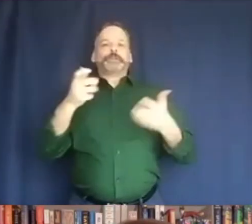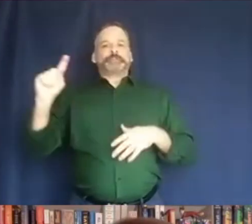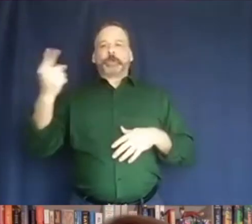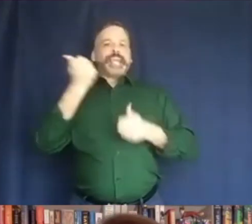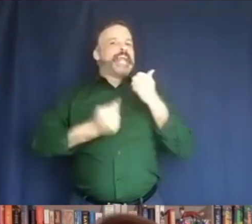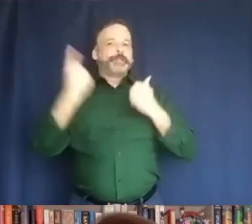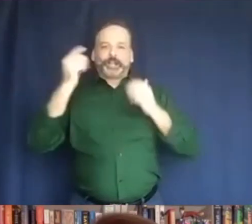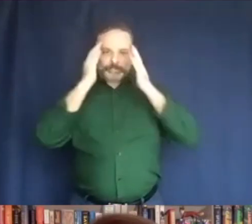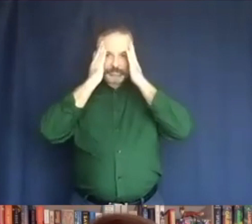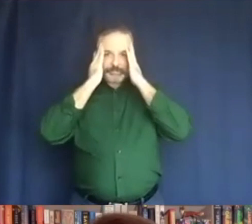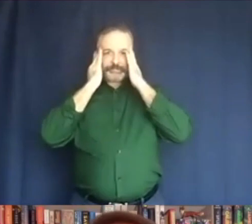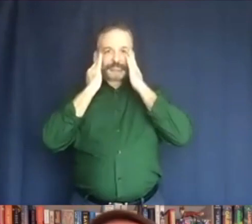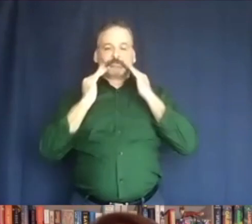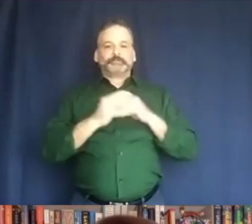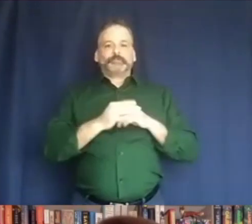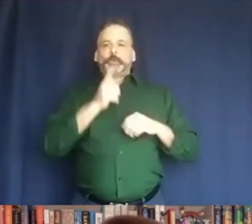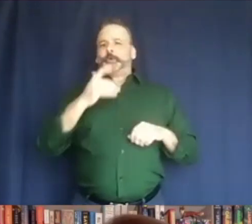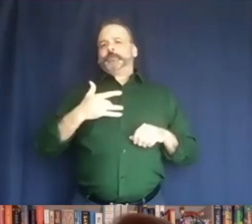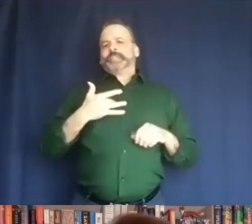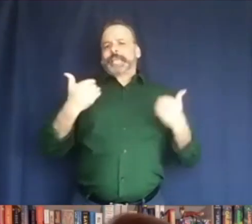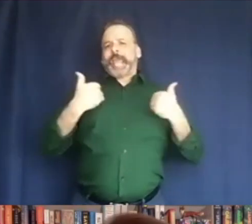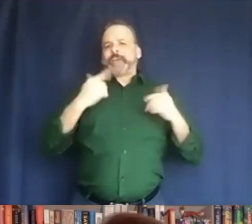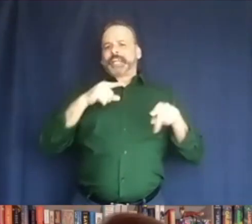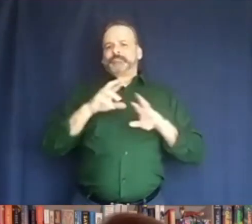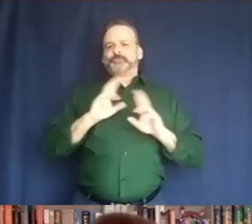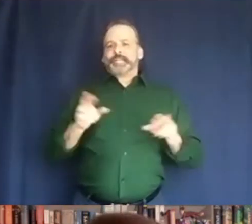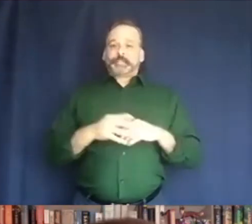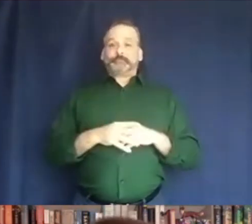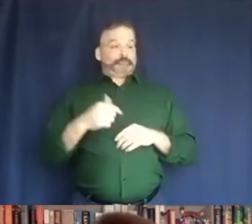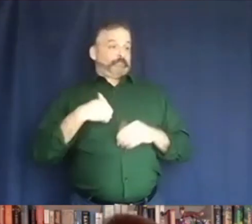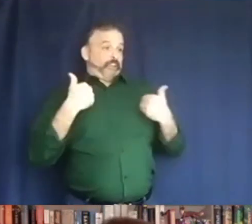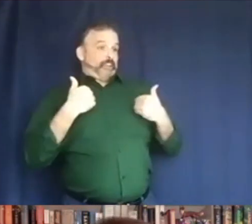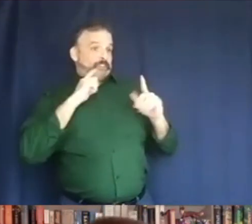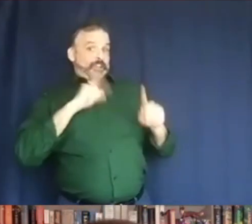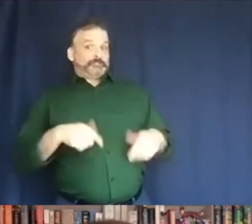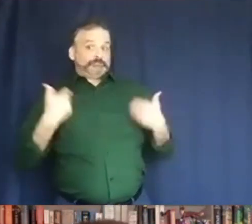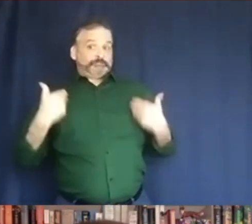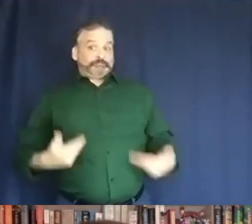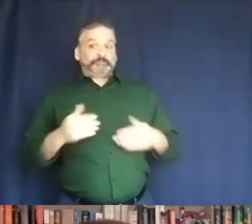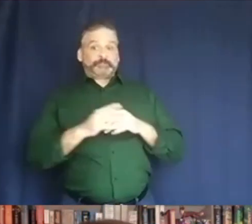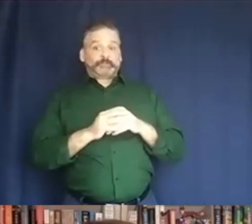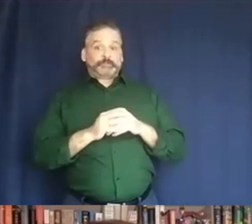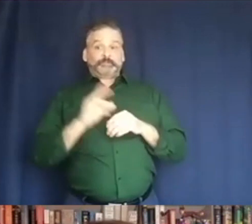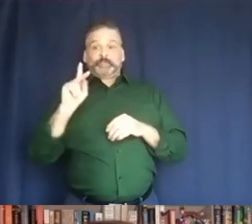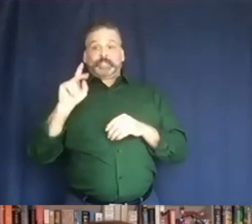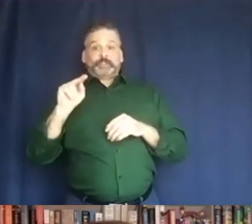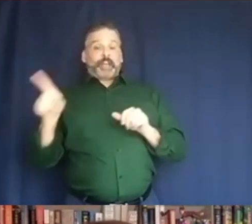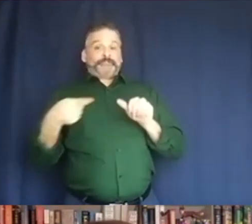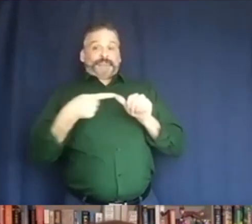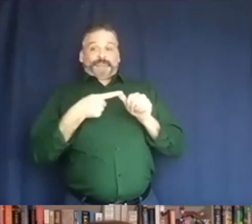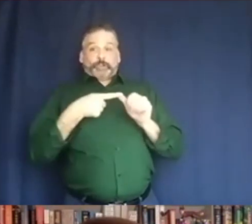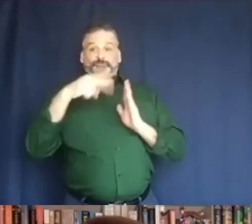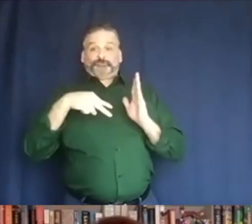Anyone? Who feels like they have an answer ready? I've got one. I first encountered it in comic